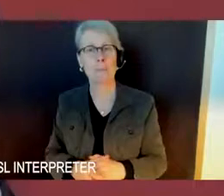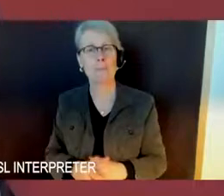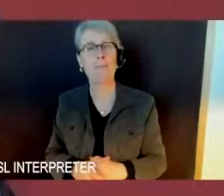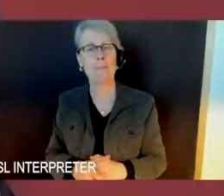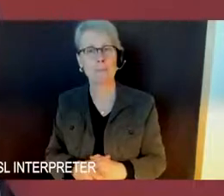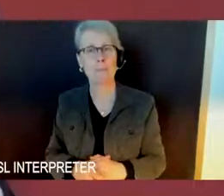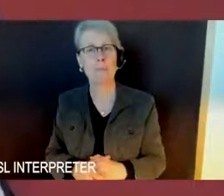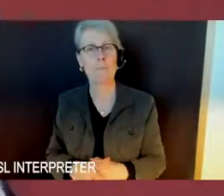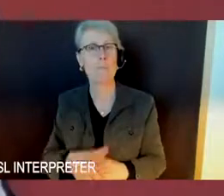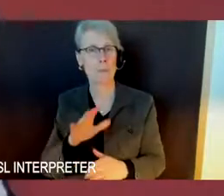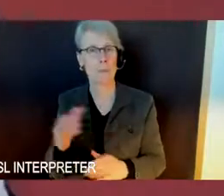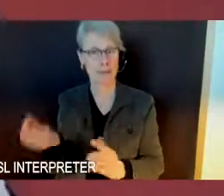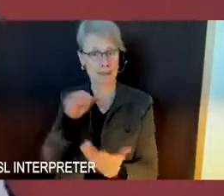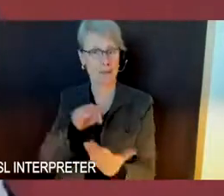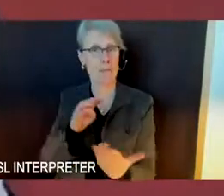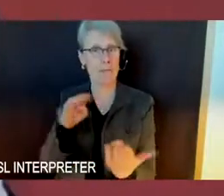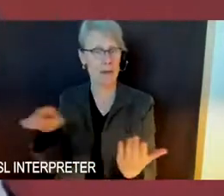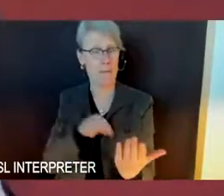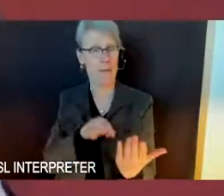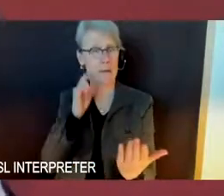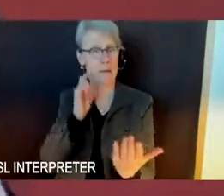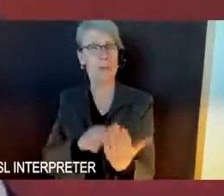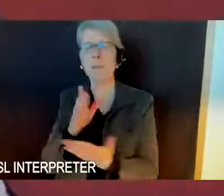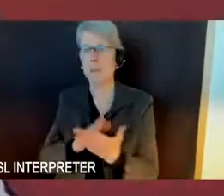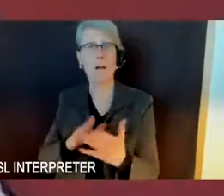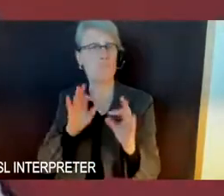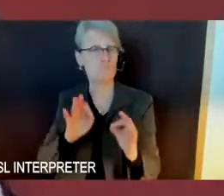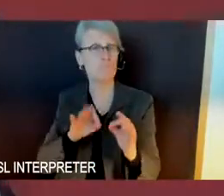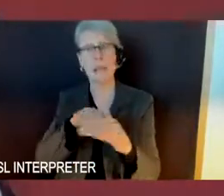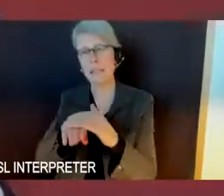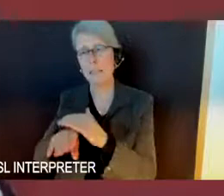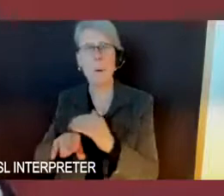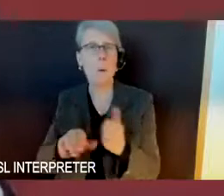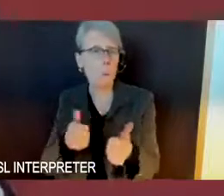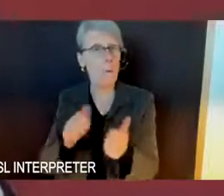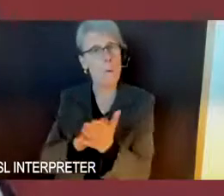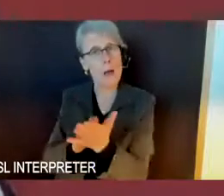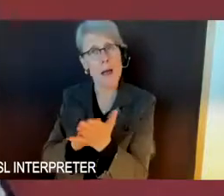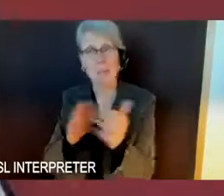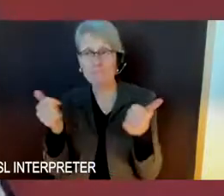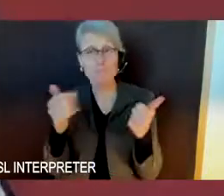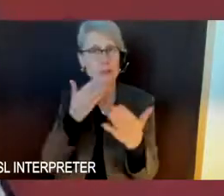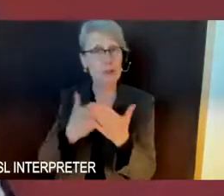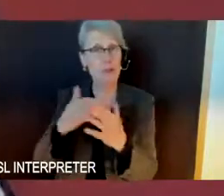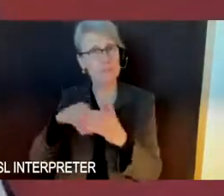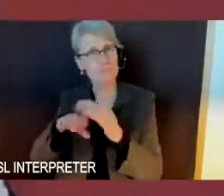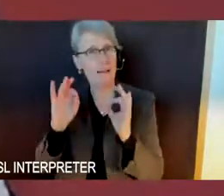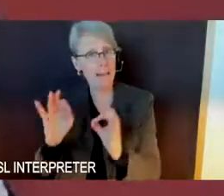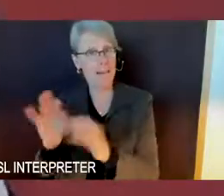an interesting kind of tension, if you look even just at the map, between accessible places, places of optimism